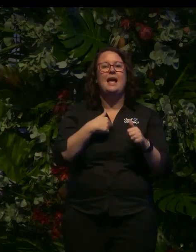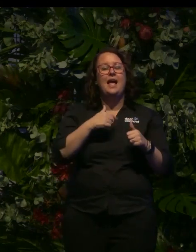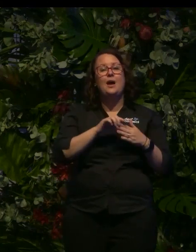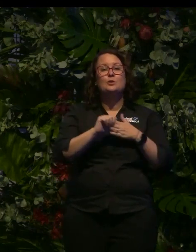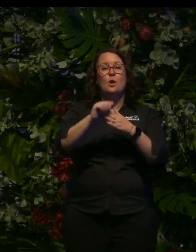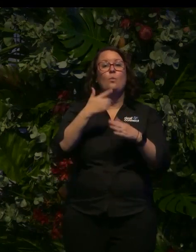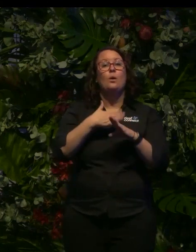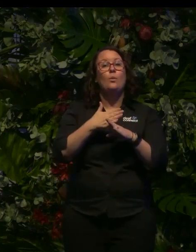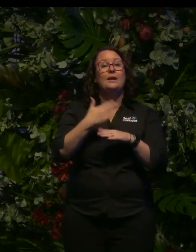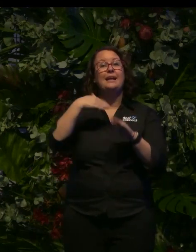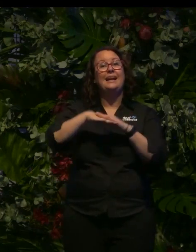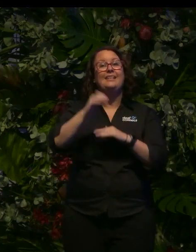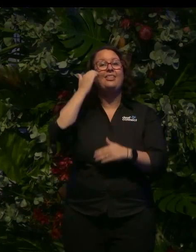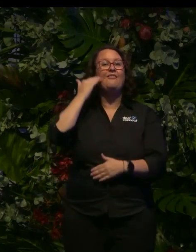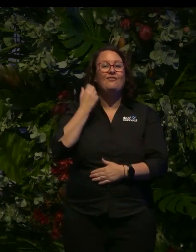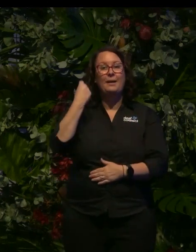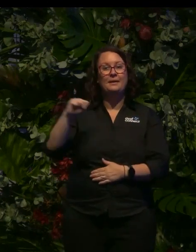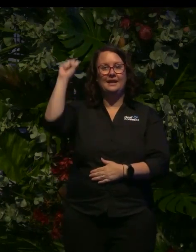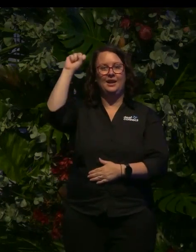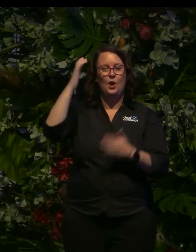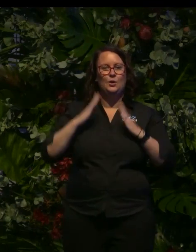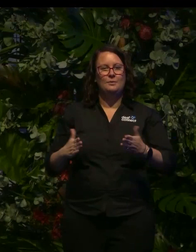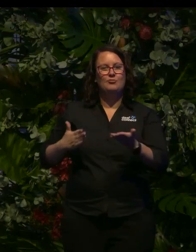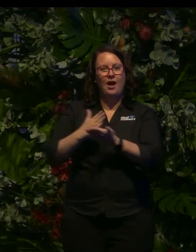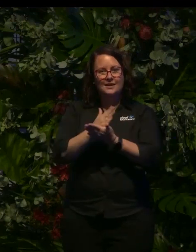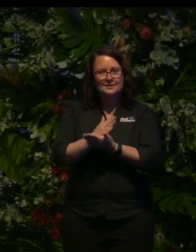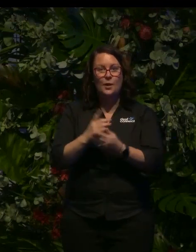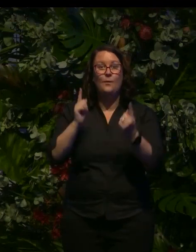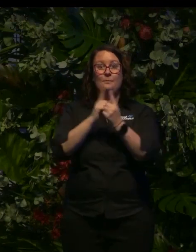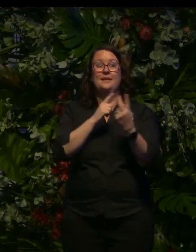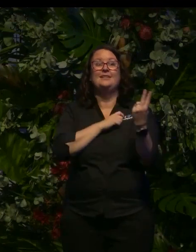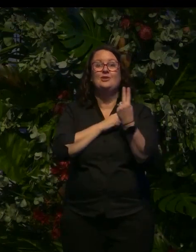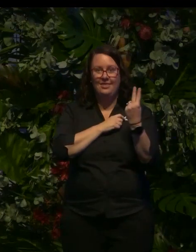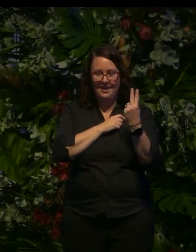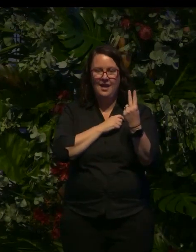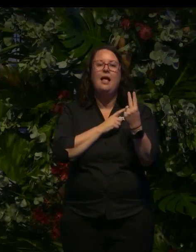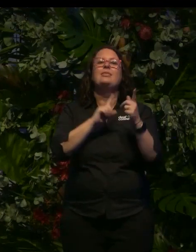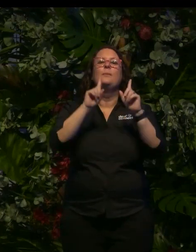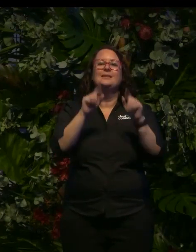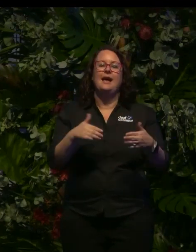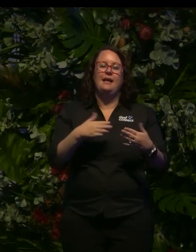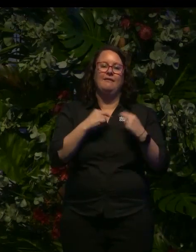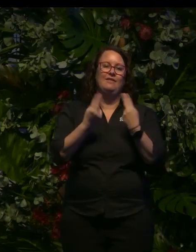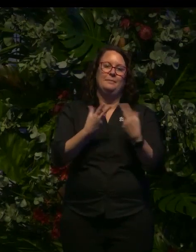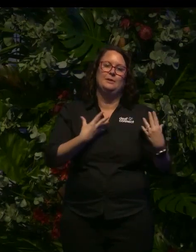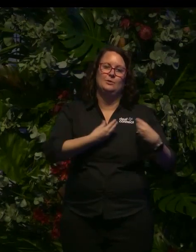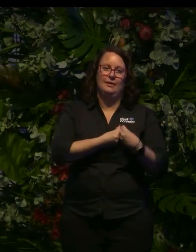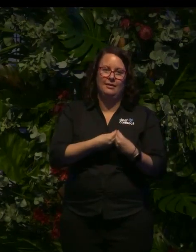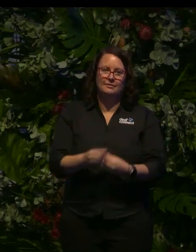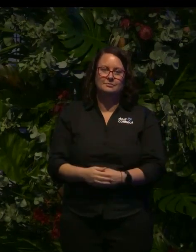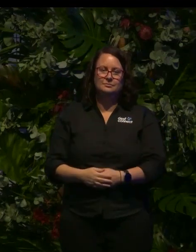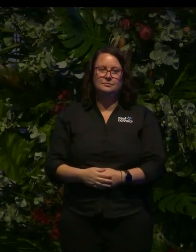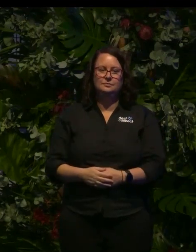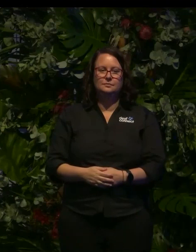as a feminist human rights defenders, and we met each other. We formed our family, that our struggle started. Our